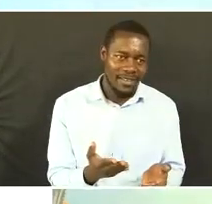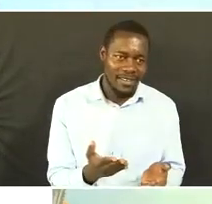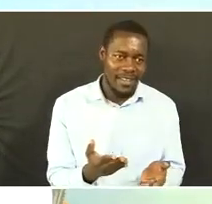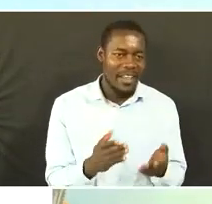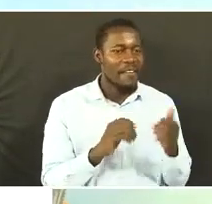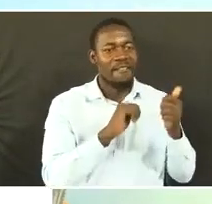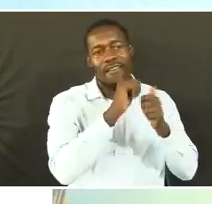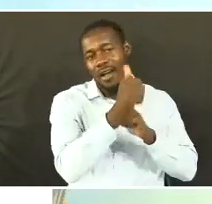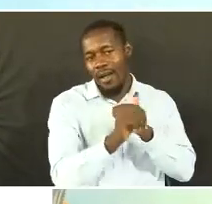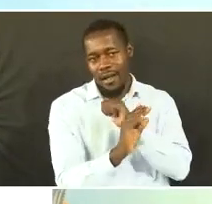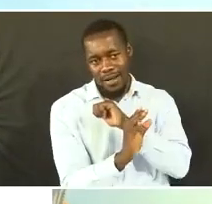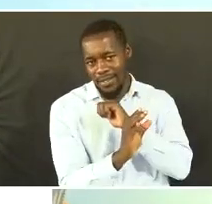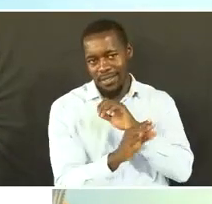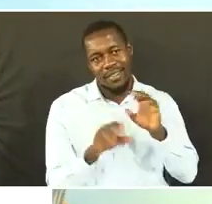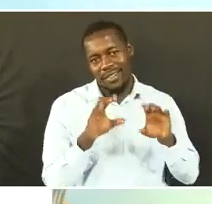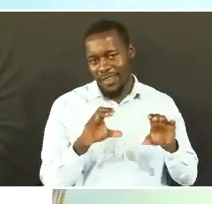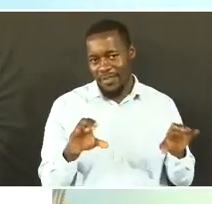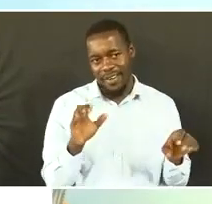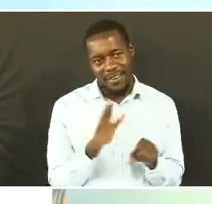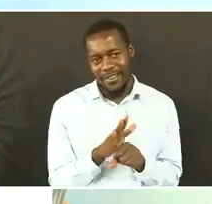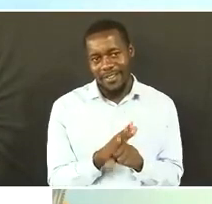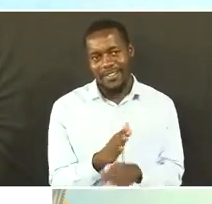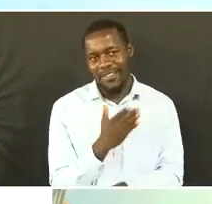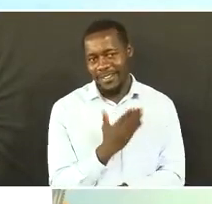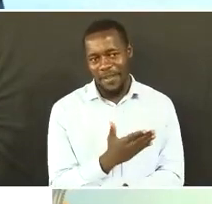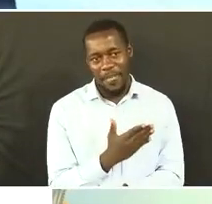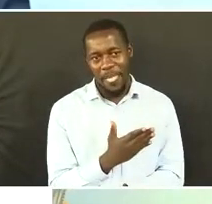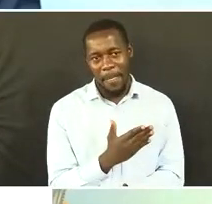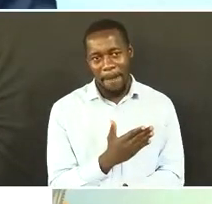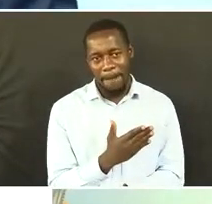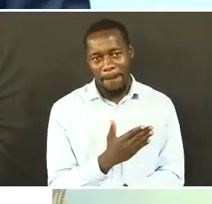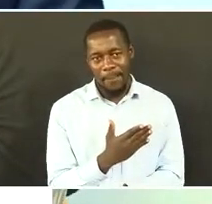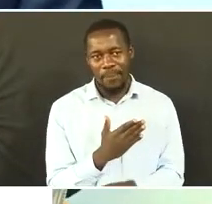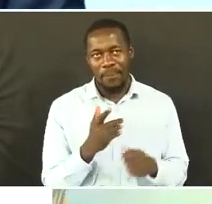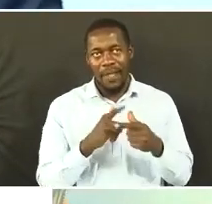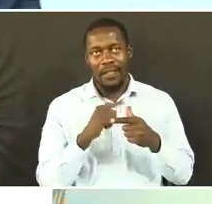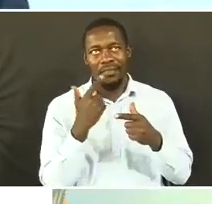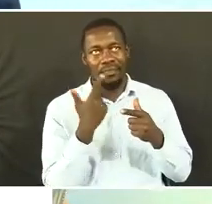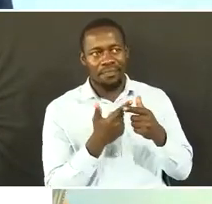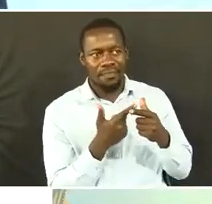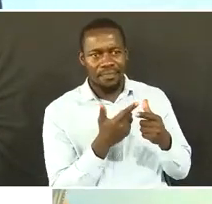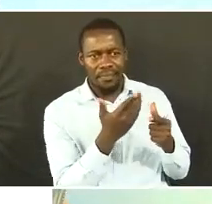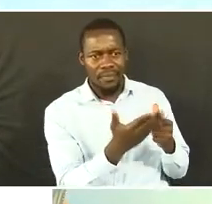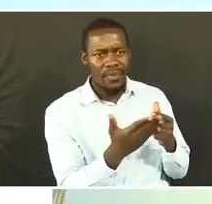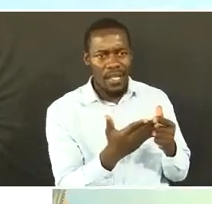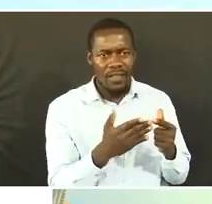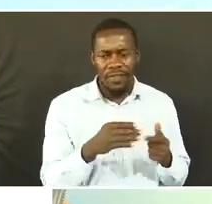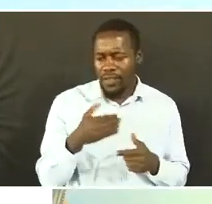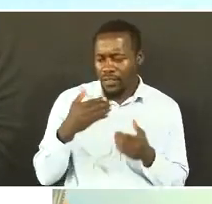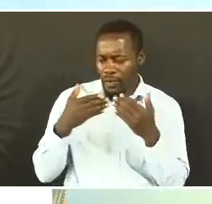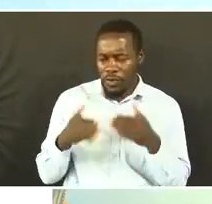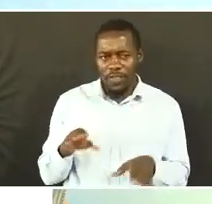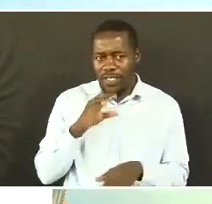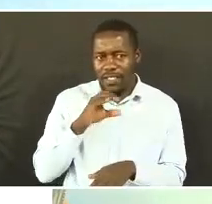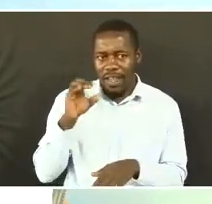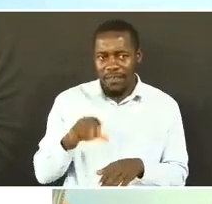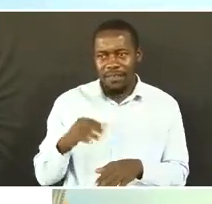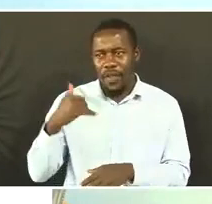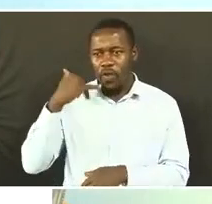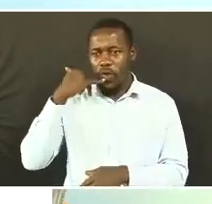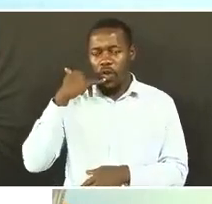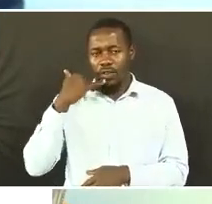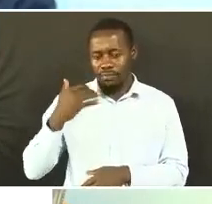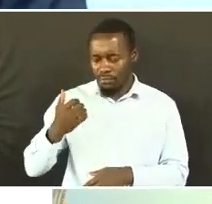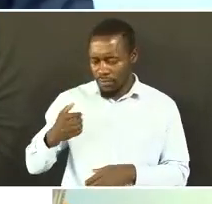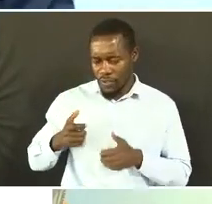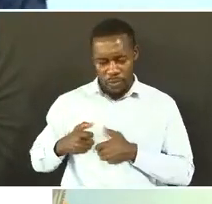In vain, prodigal Sean, as we would all do, reached out to his companions who had eaten and drunk at his expense in his sunnier